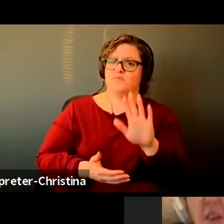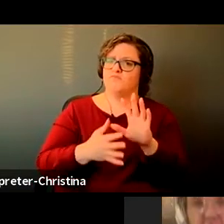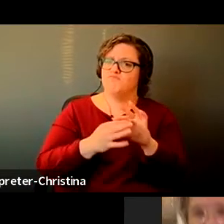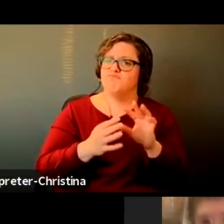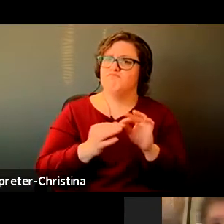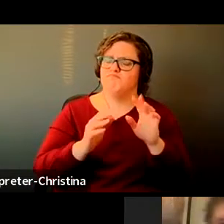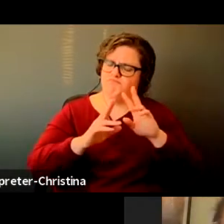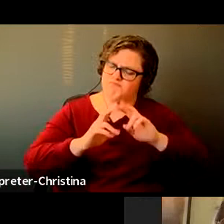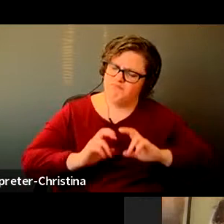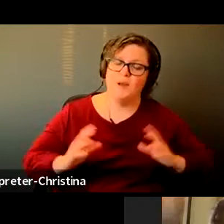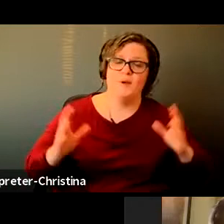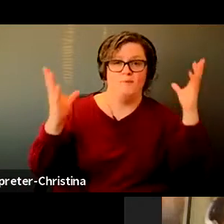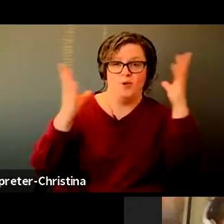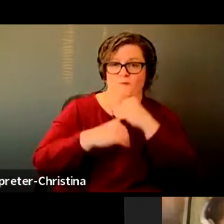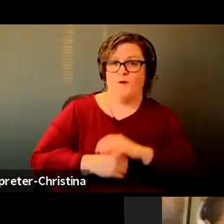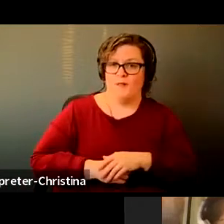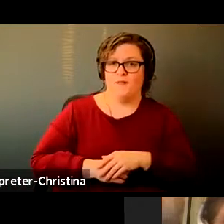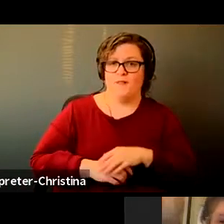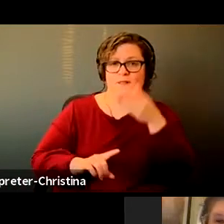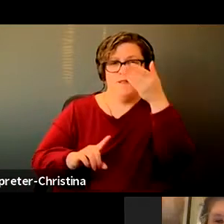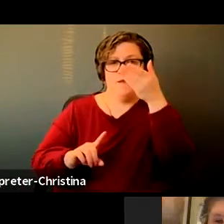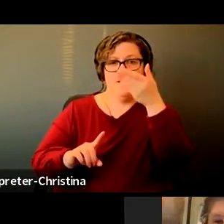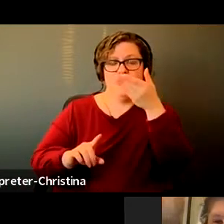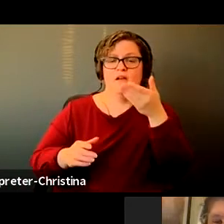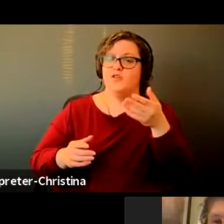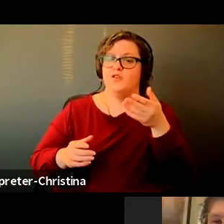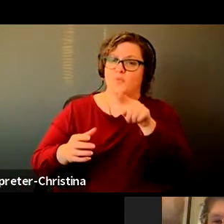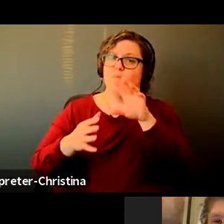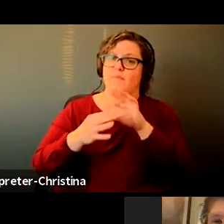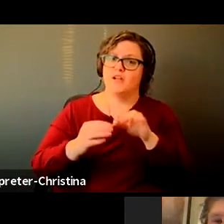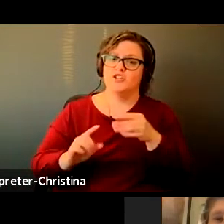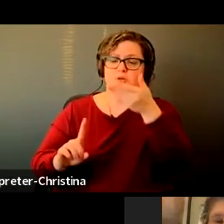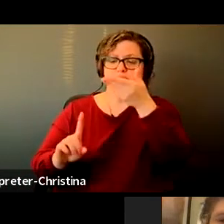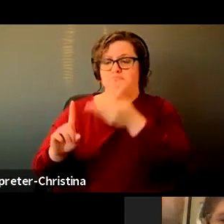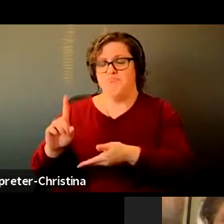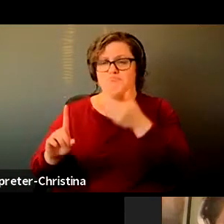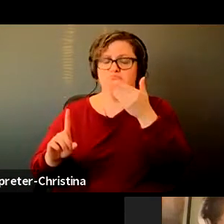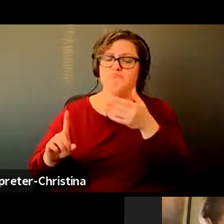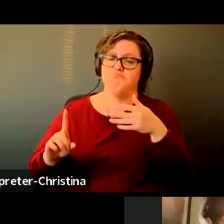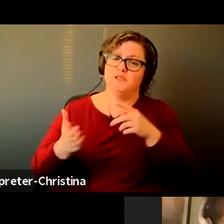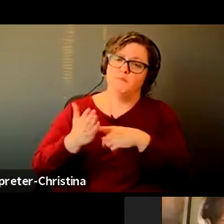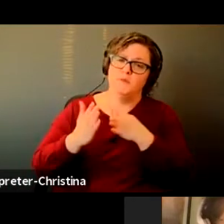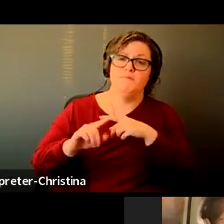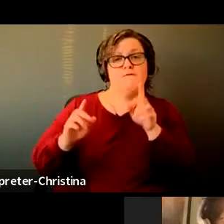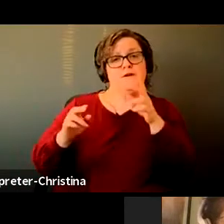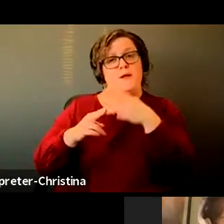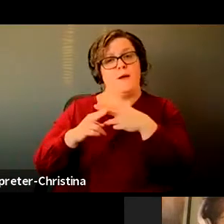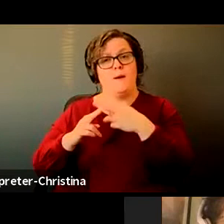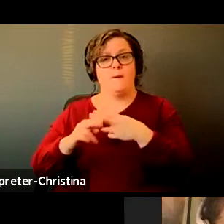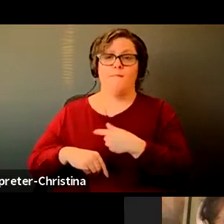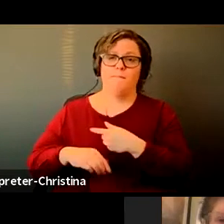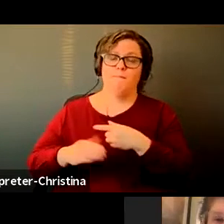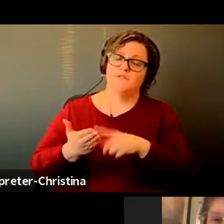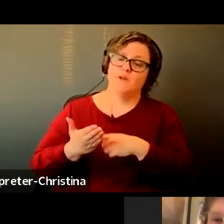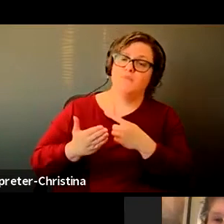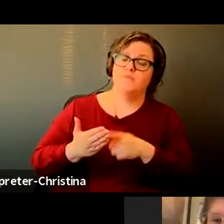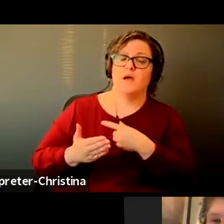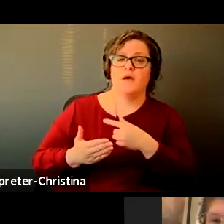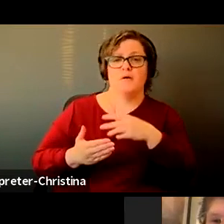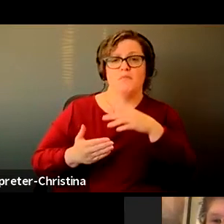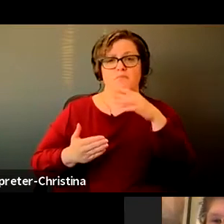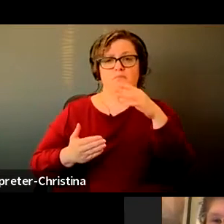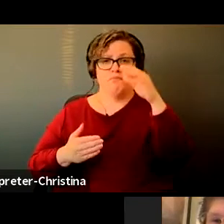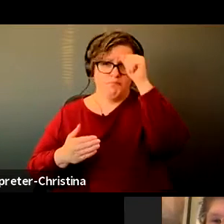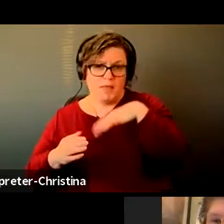you know, Kumkum also having like maybe different names and different genders. Mm-hmm. It was just so lovely. And it was really beautiful to